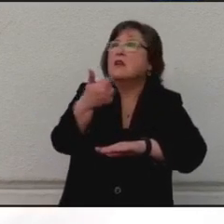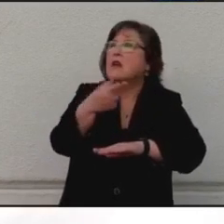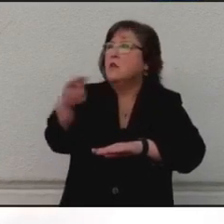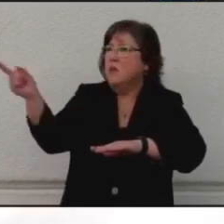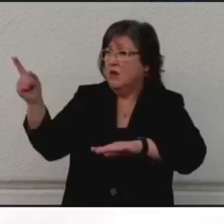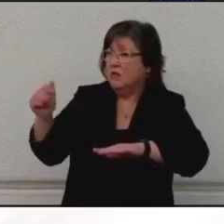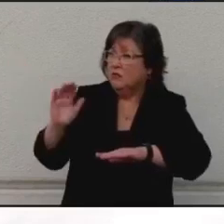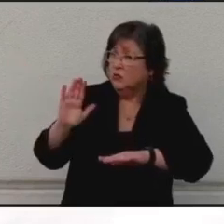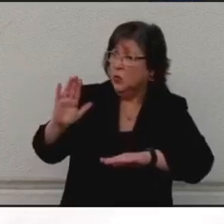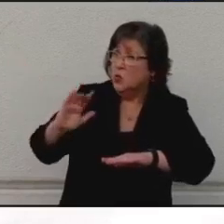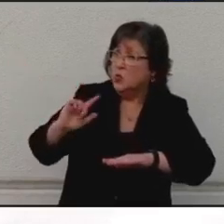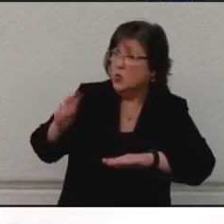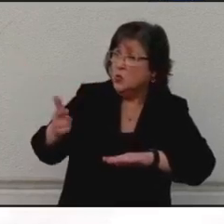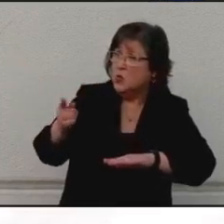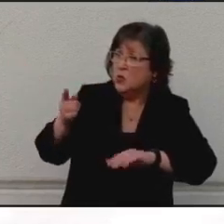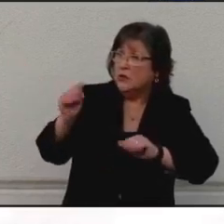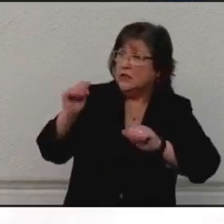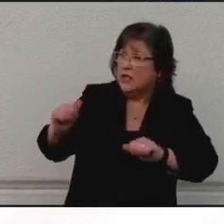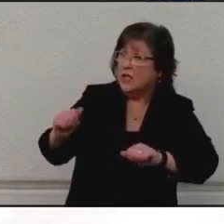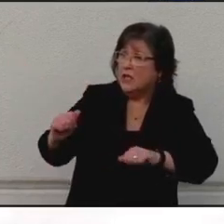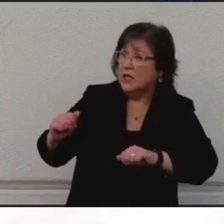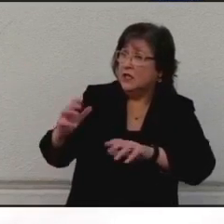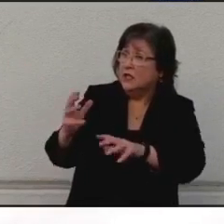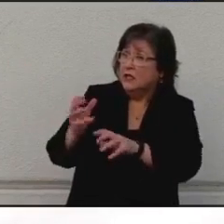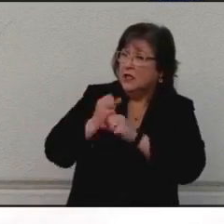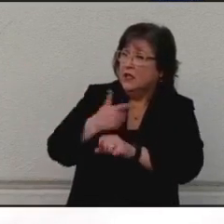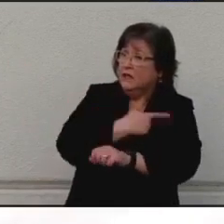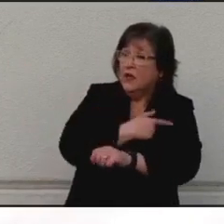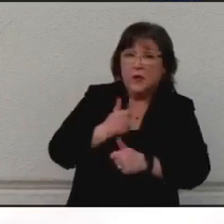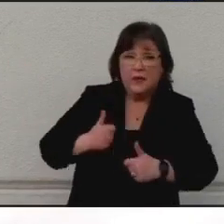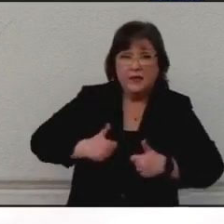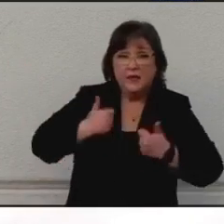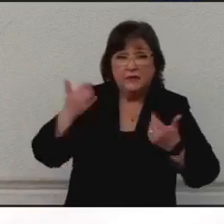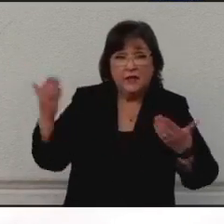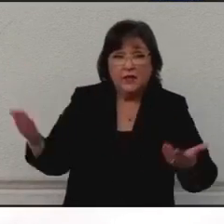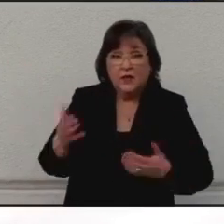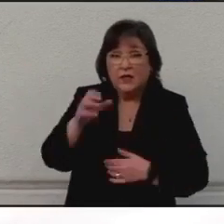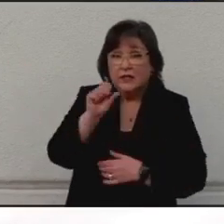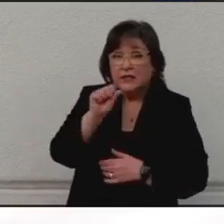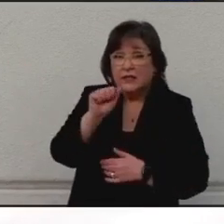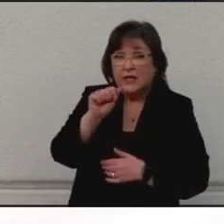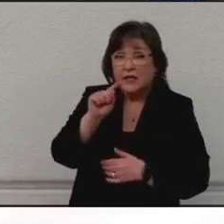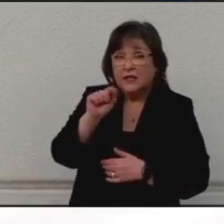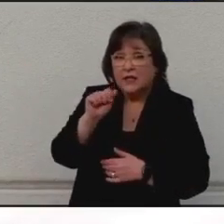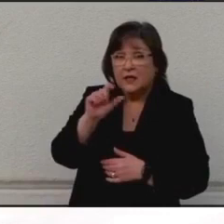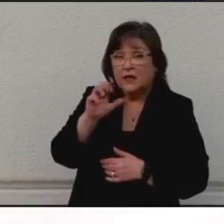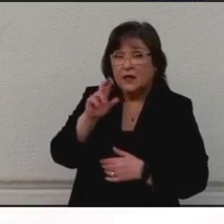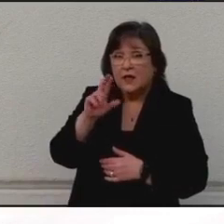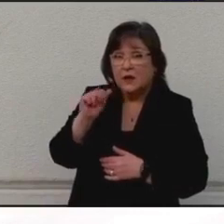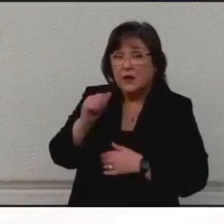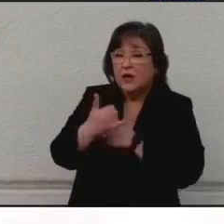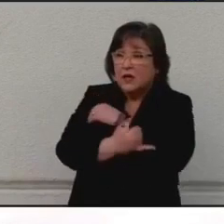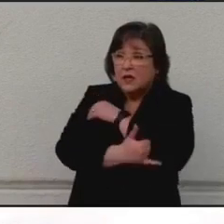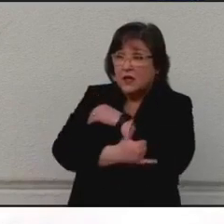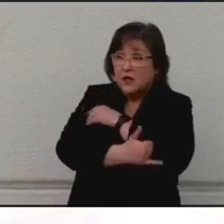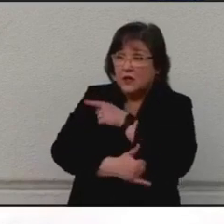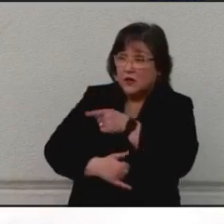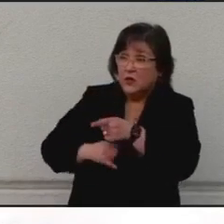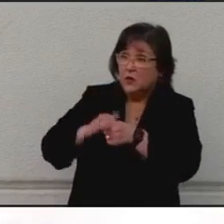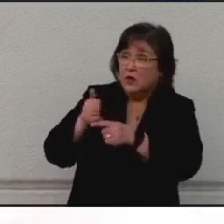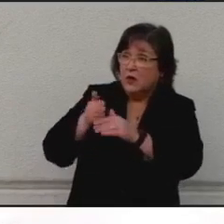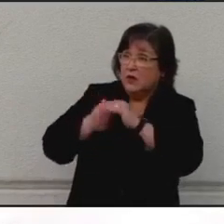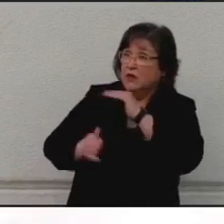eligible. If you're living in the county and you're in one of the groups, we invite you to become vaccinated. And we